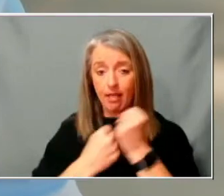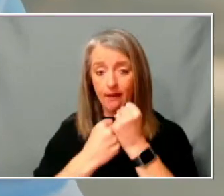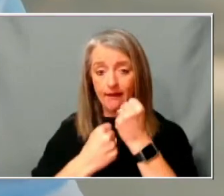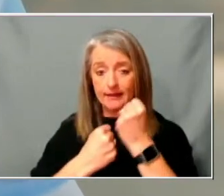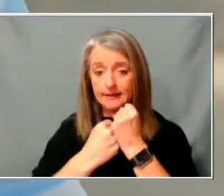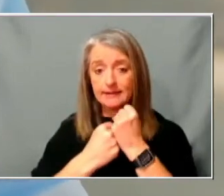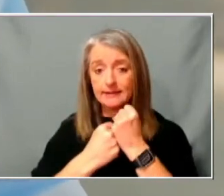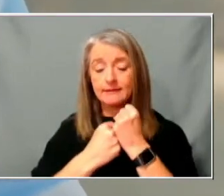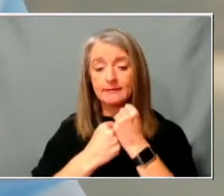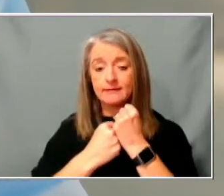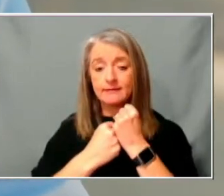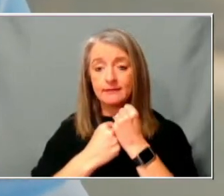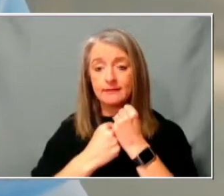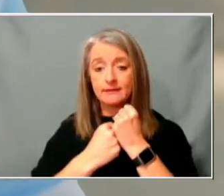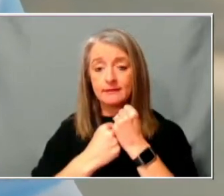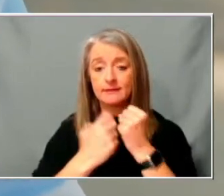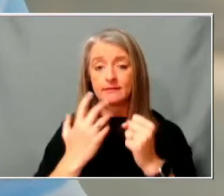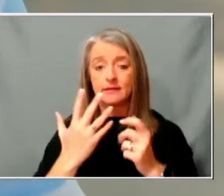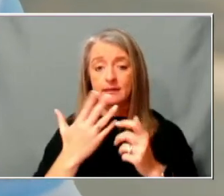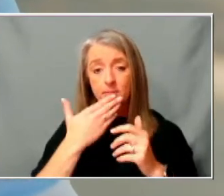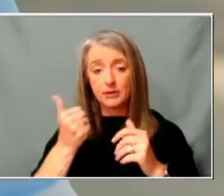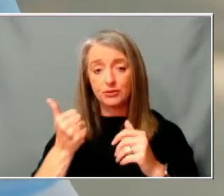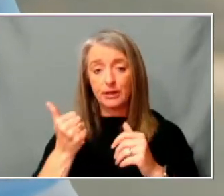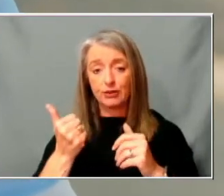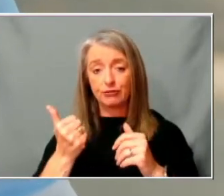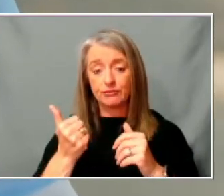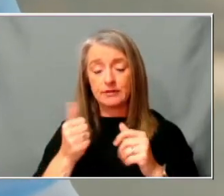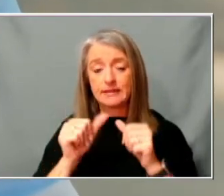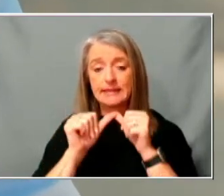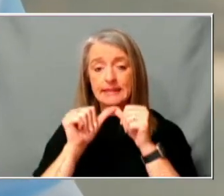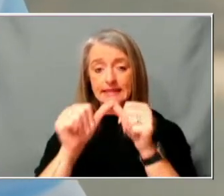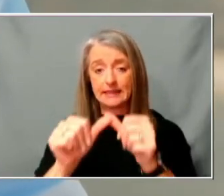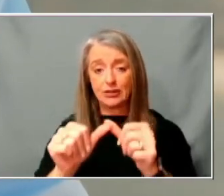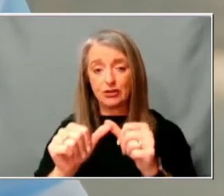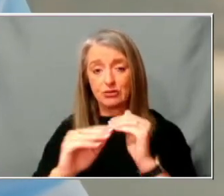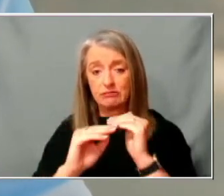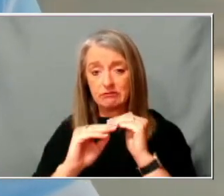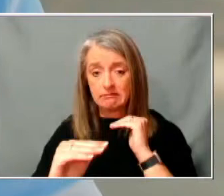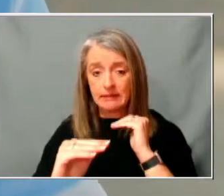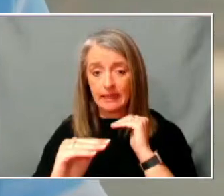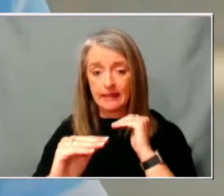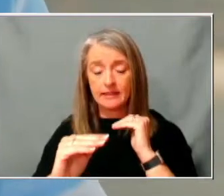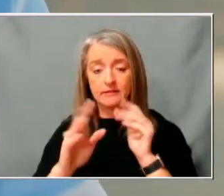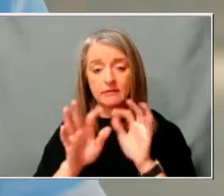better than if you leave it unaddressed and he has continued instability. That's really where the risk of long-term arthritis comes